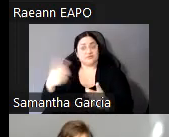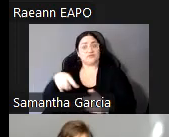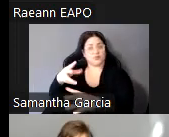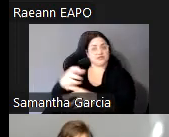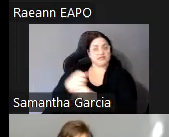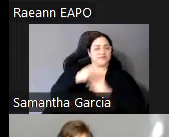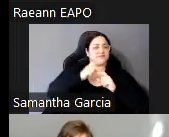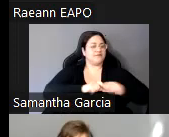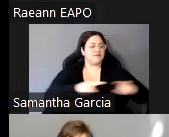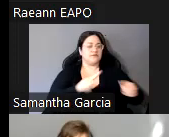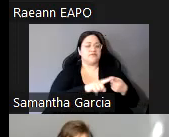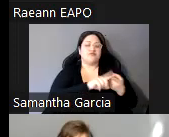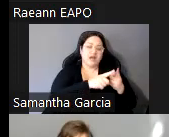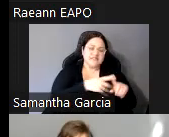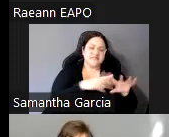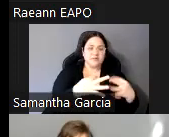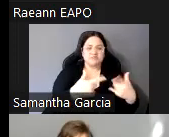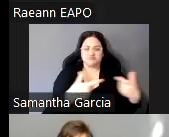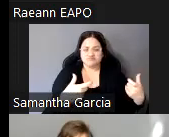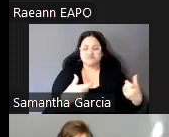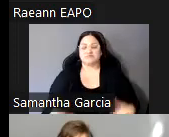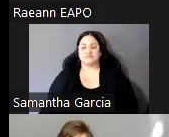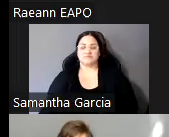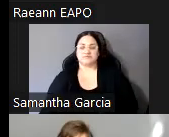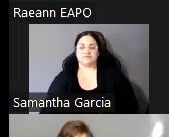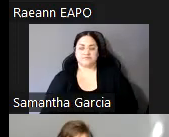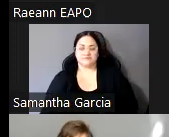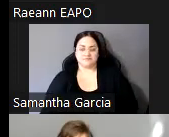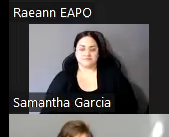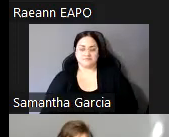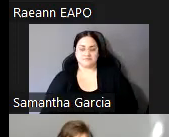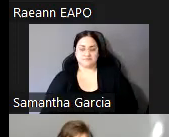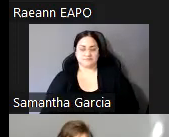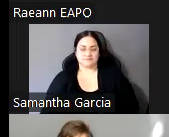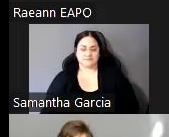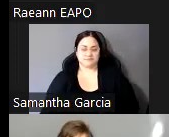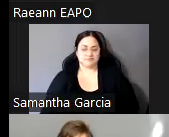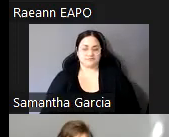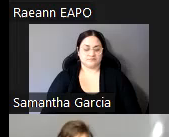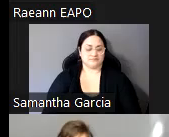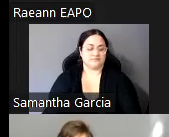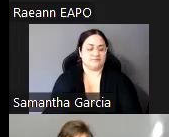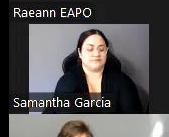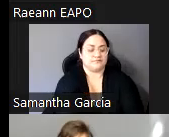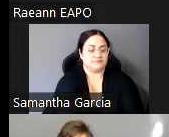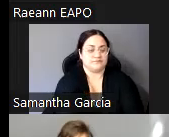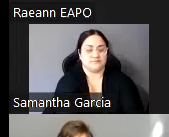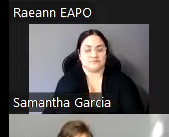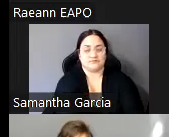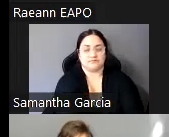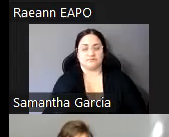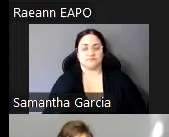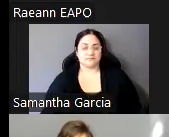We did a live chat with this gentleman, Terry here. Terry's just a gem of a person. He got a phone call saying his grandson